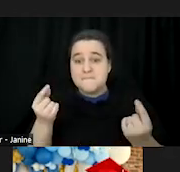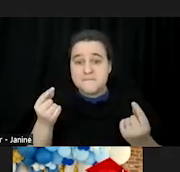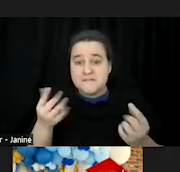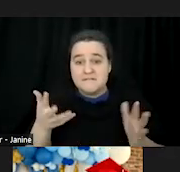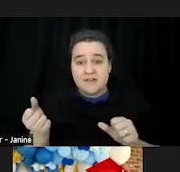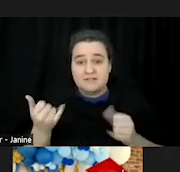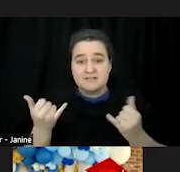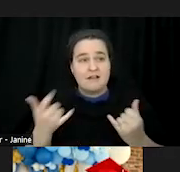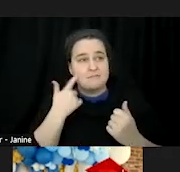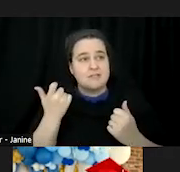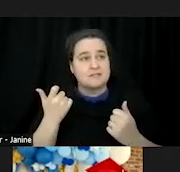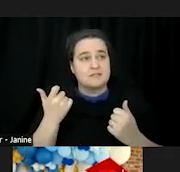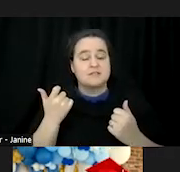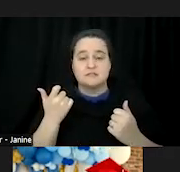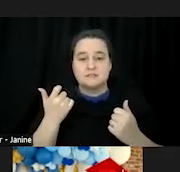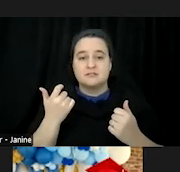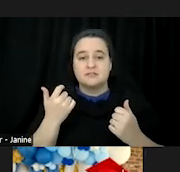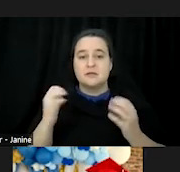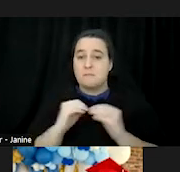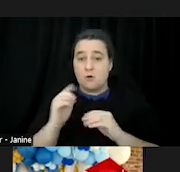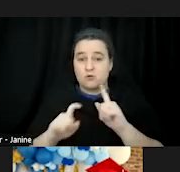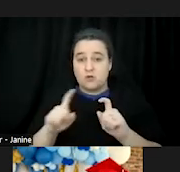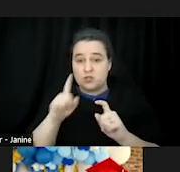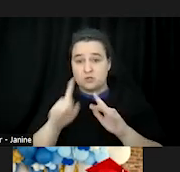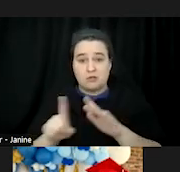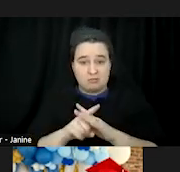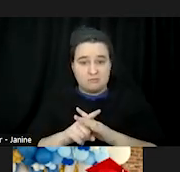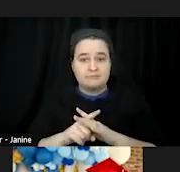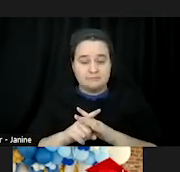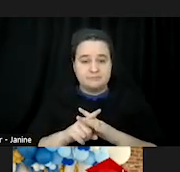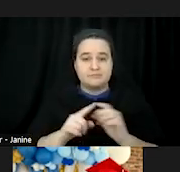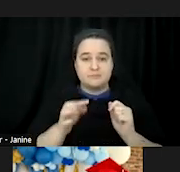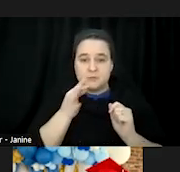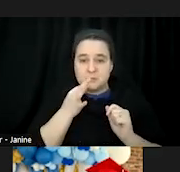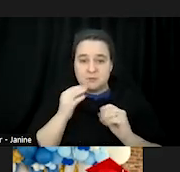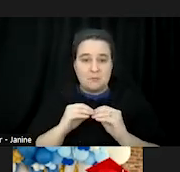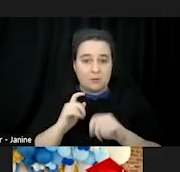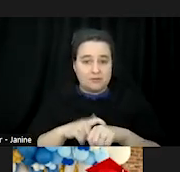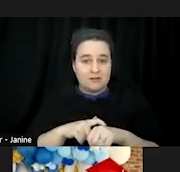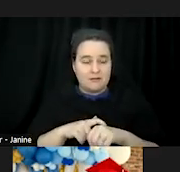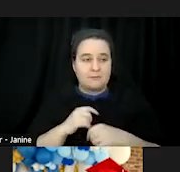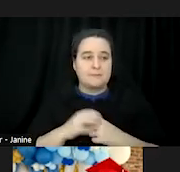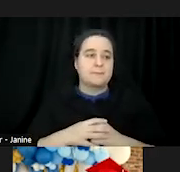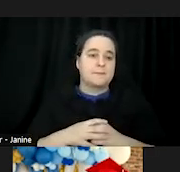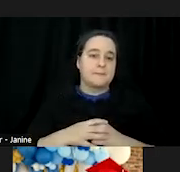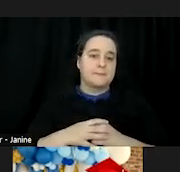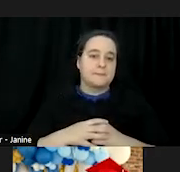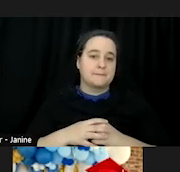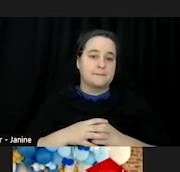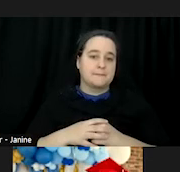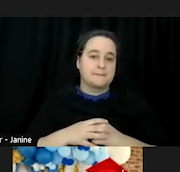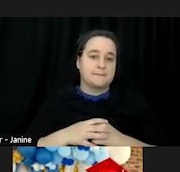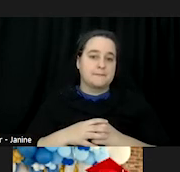now, because we have a, we're going to have more questions and answers, more time to ask questions, but we do